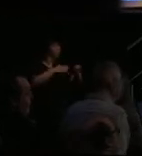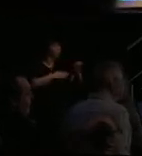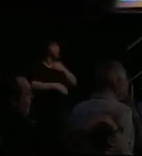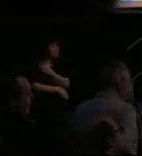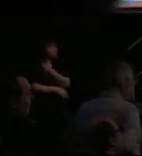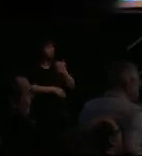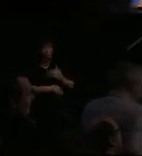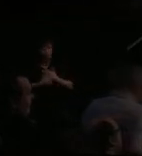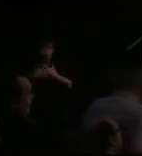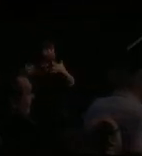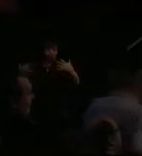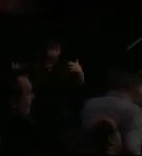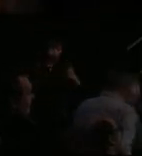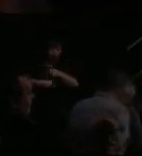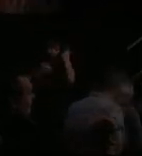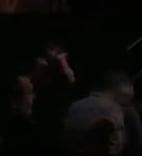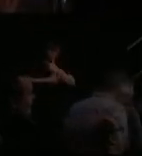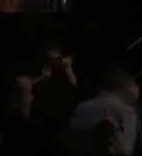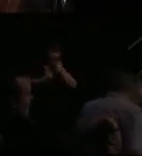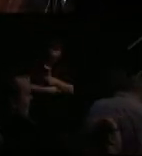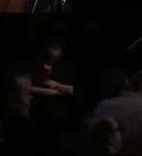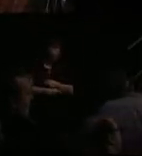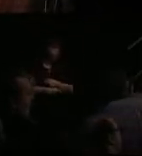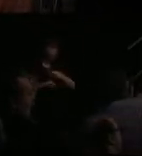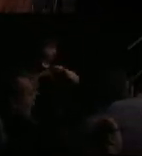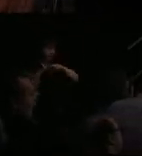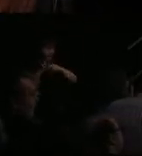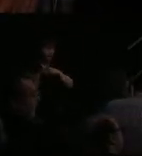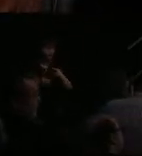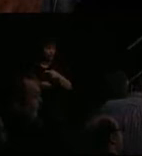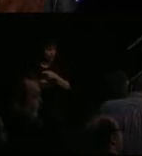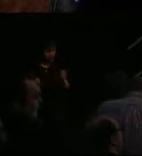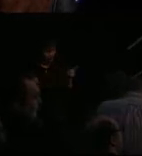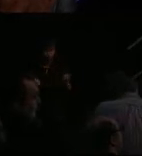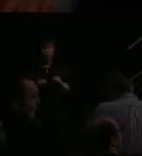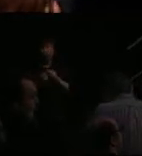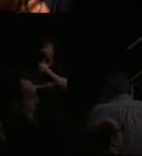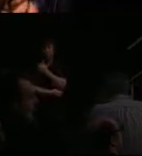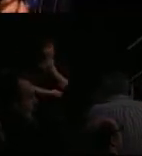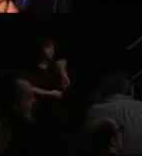morning? You've got loads of fun things planned for you this morning.